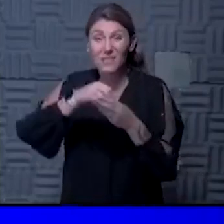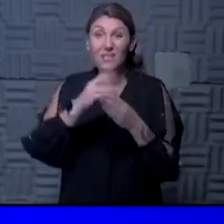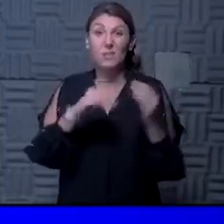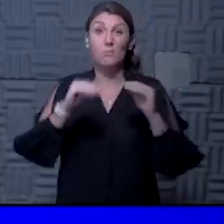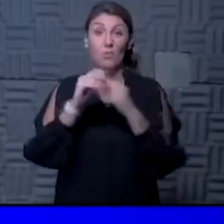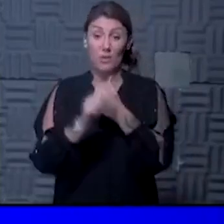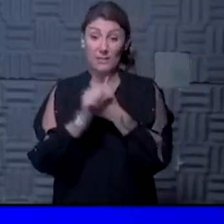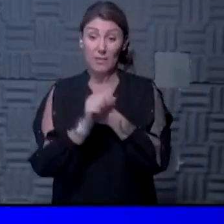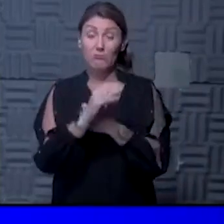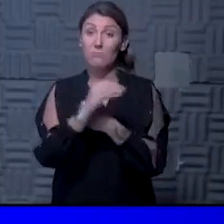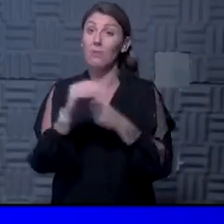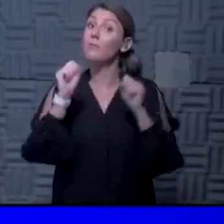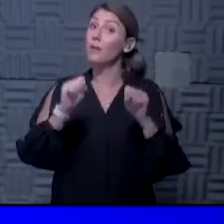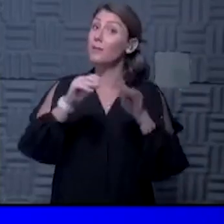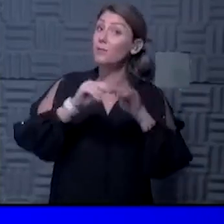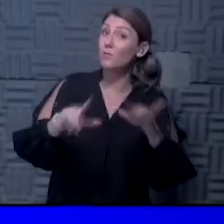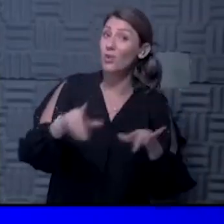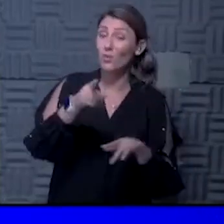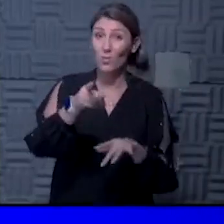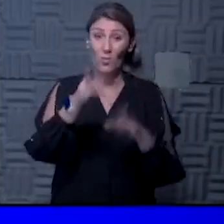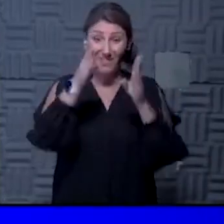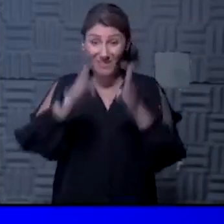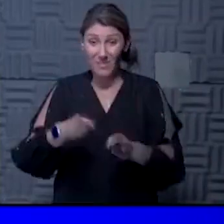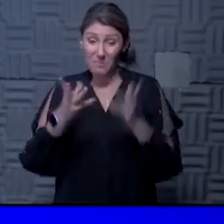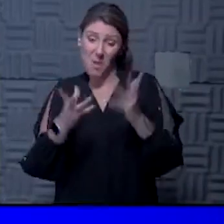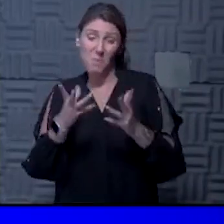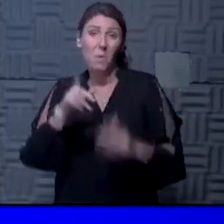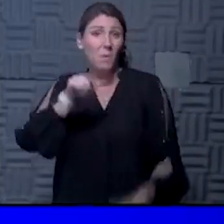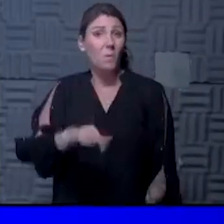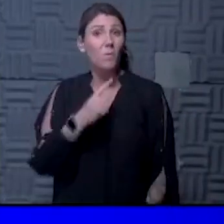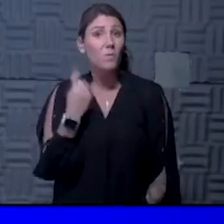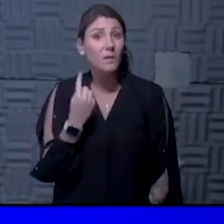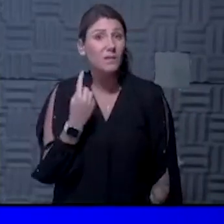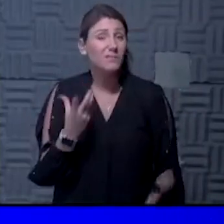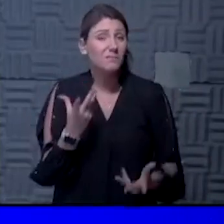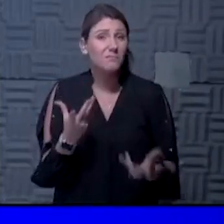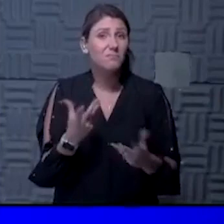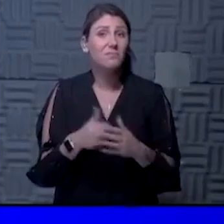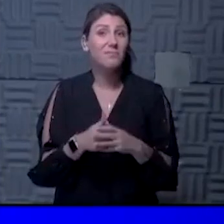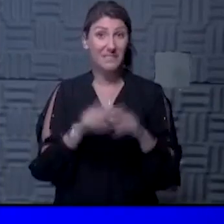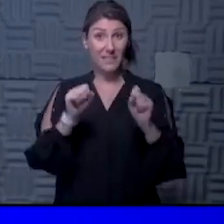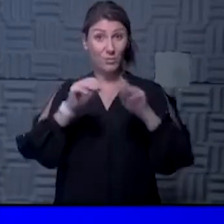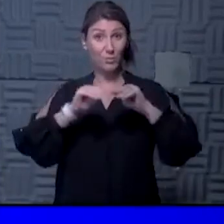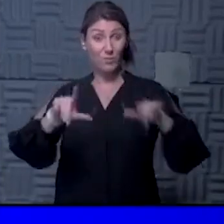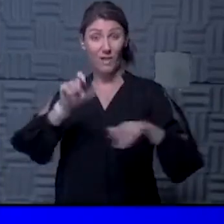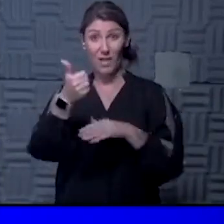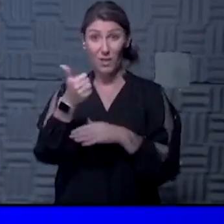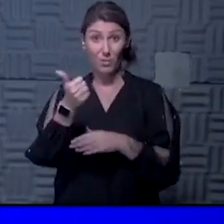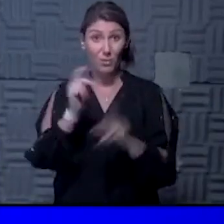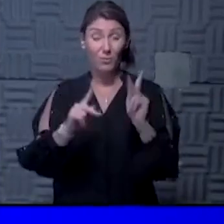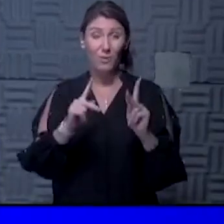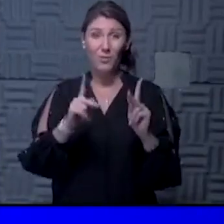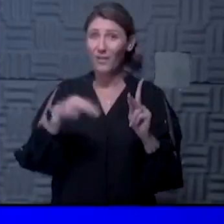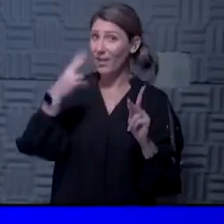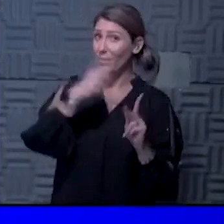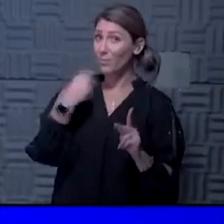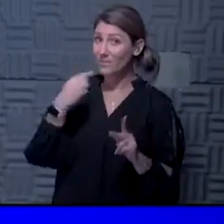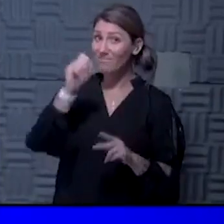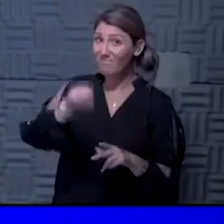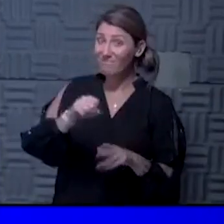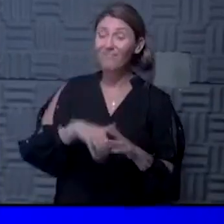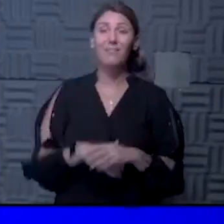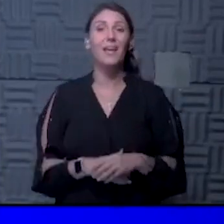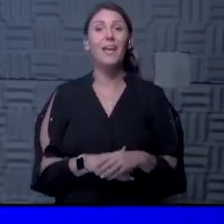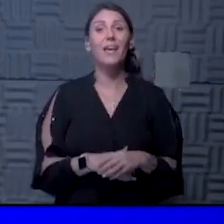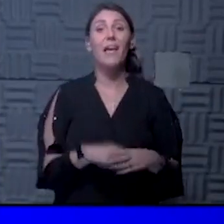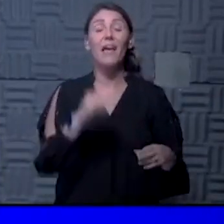the virus can spread. And you individually may be okay and low risk, but can you spread it to other people who are high risk? And not